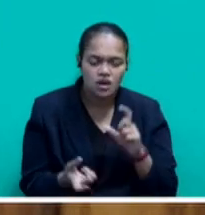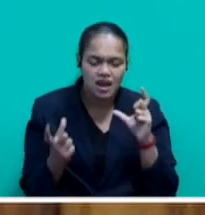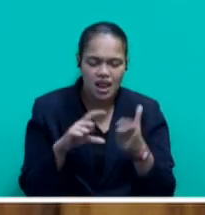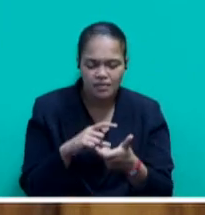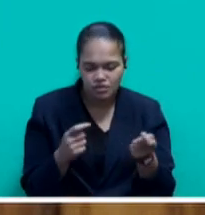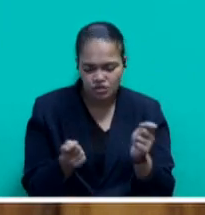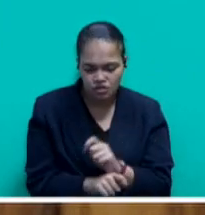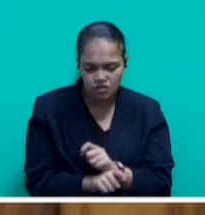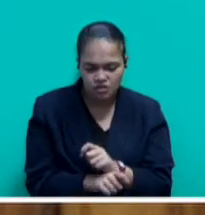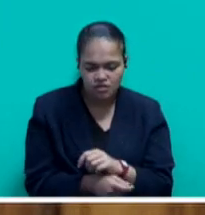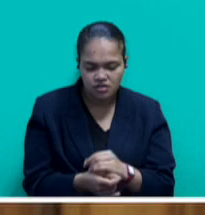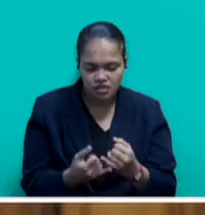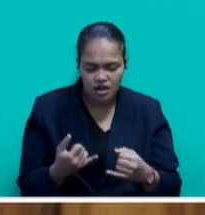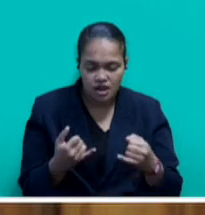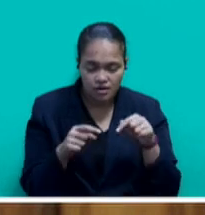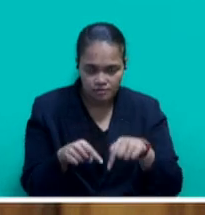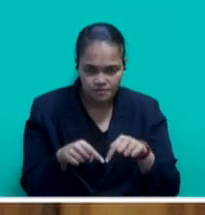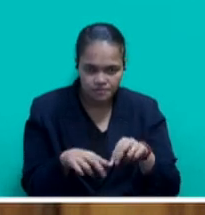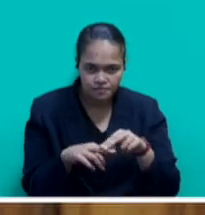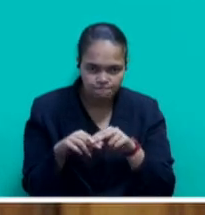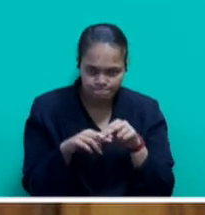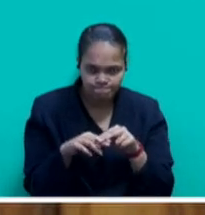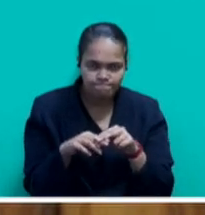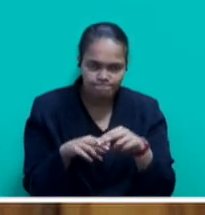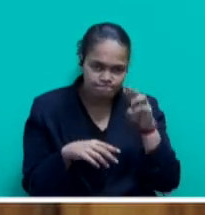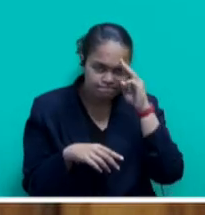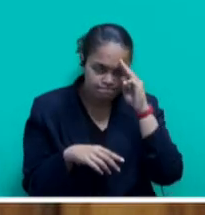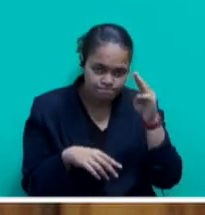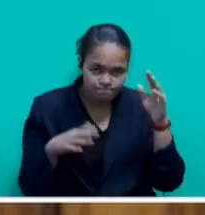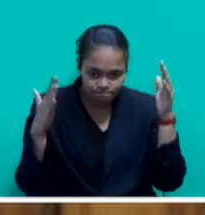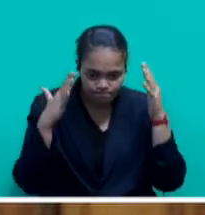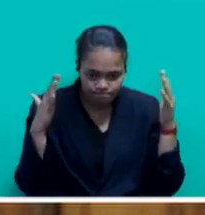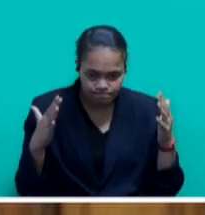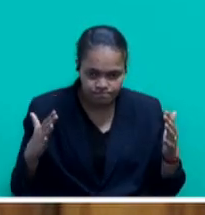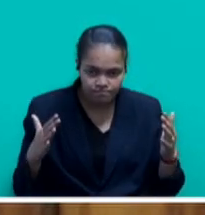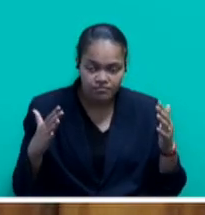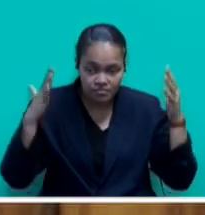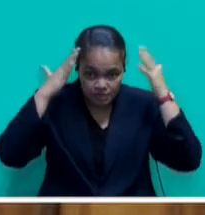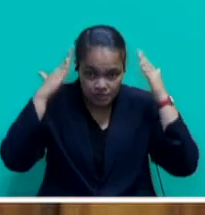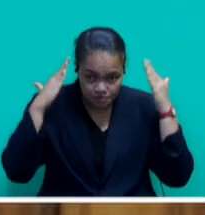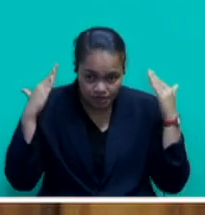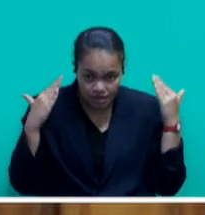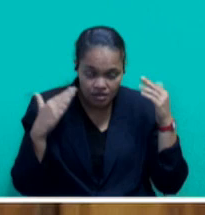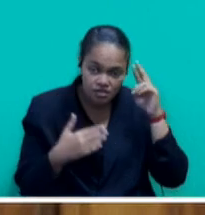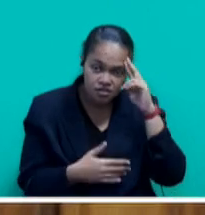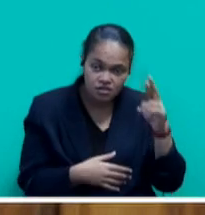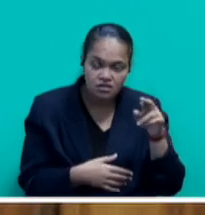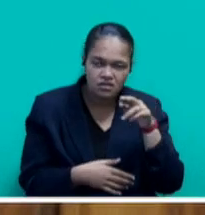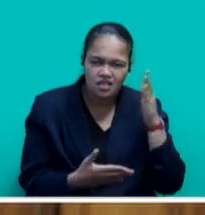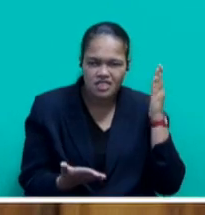in vulnerable island nations. Mr. Speaker, sir, the climate change division will receive an allocation and a direct